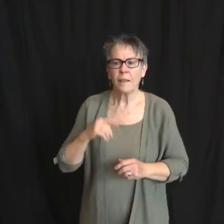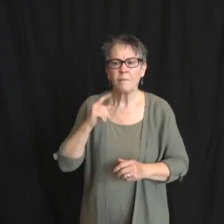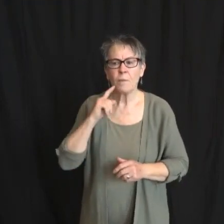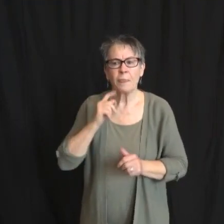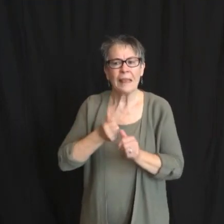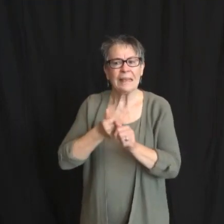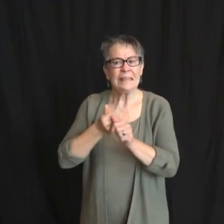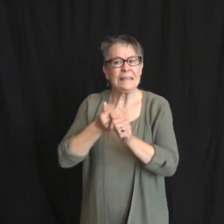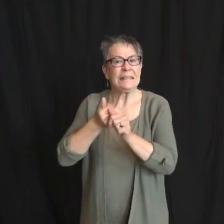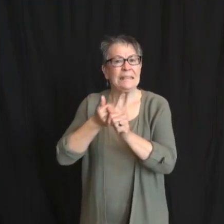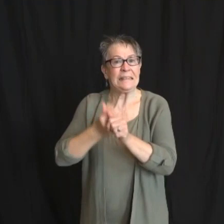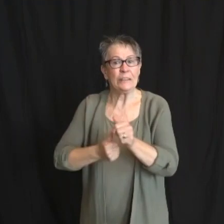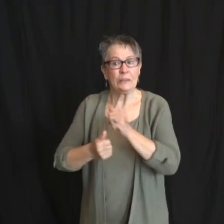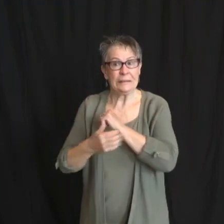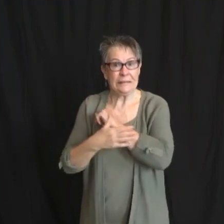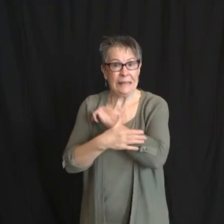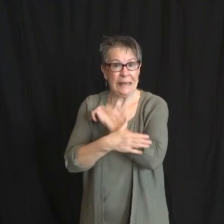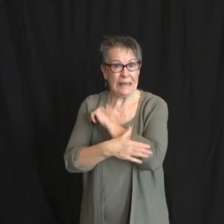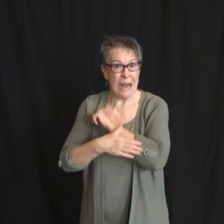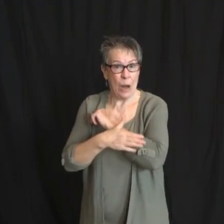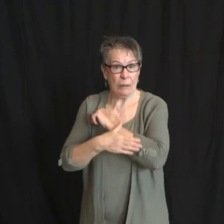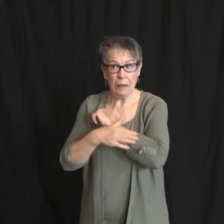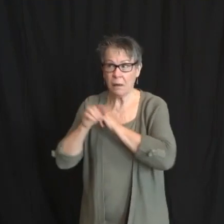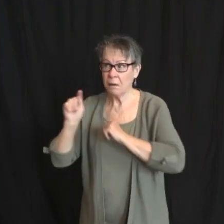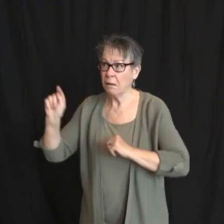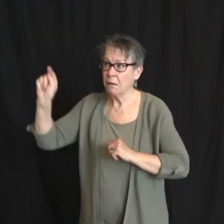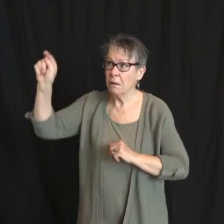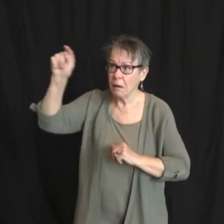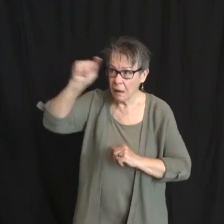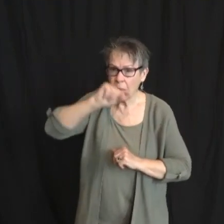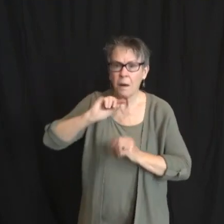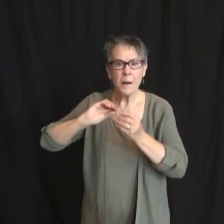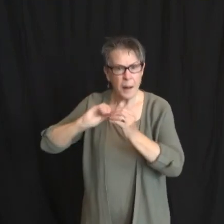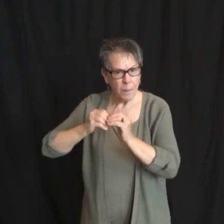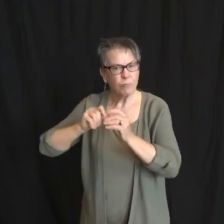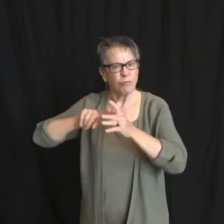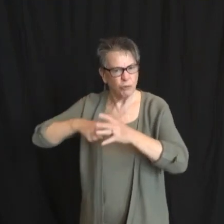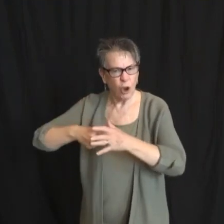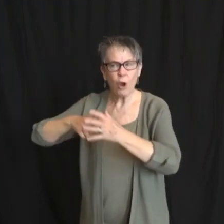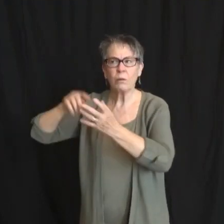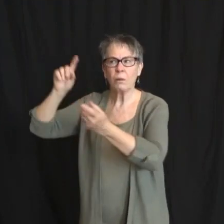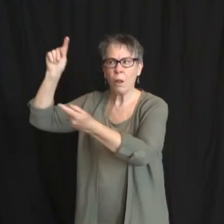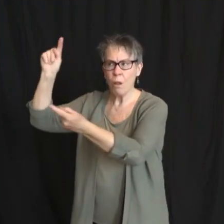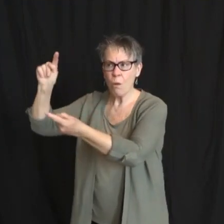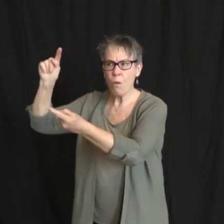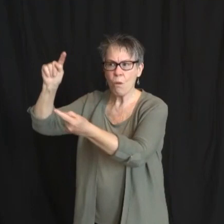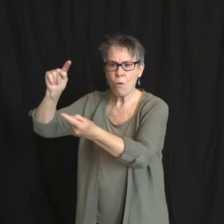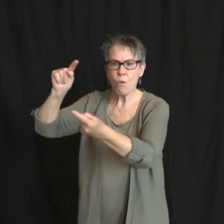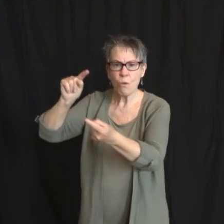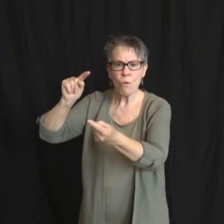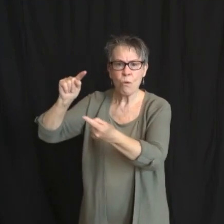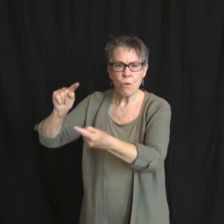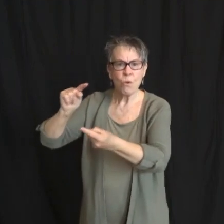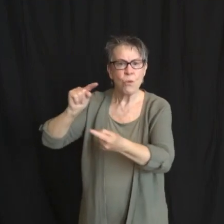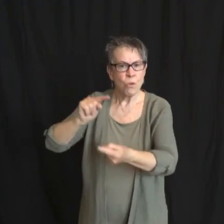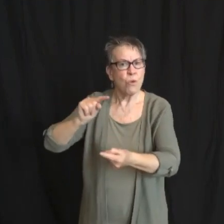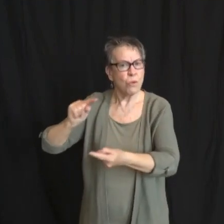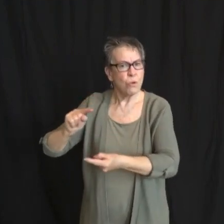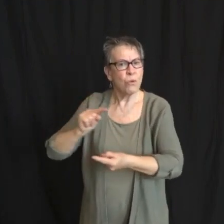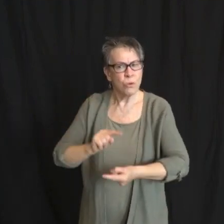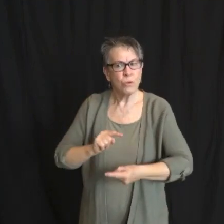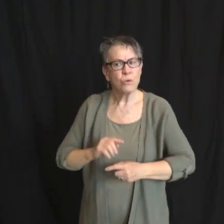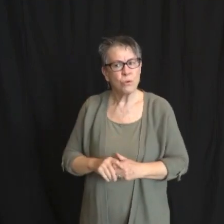thirdly, we're basically saying we're prepared to trust you. You've been trusting us, and we will